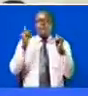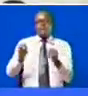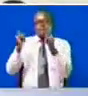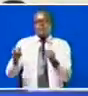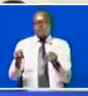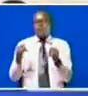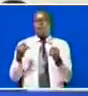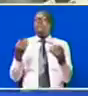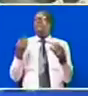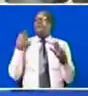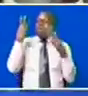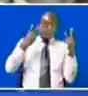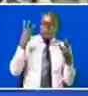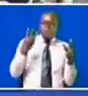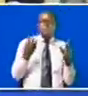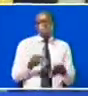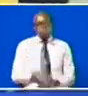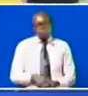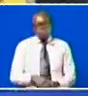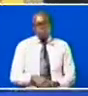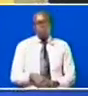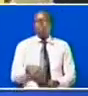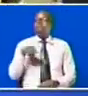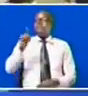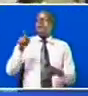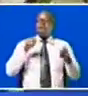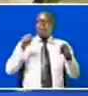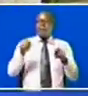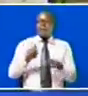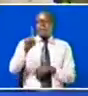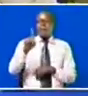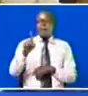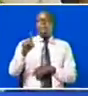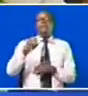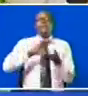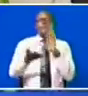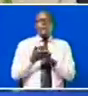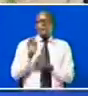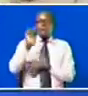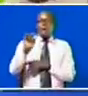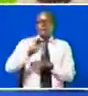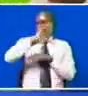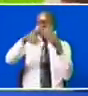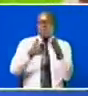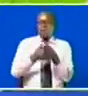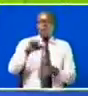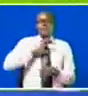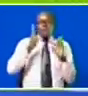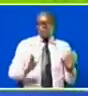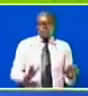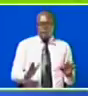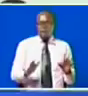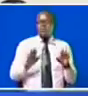glory and credit. Chebukati, they claim, has been running a one-man show without consulting all the commissioners on